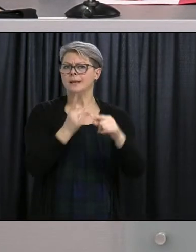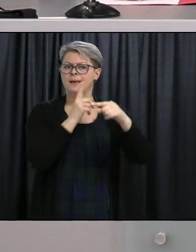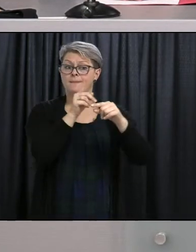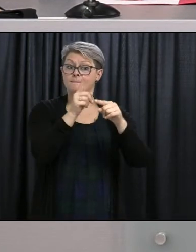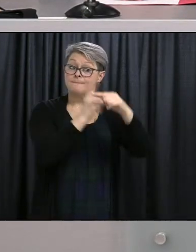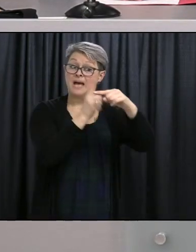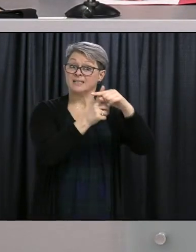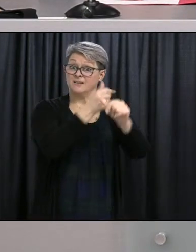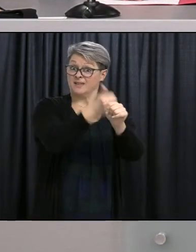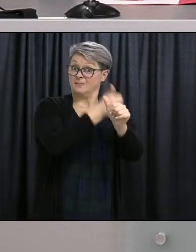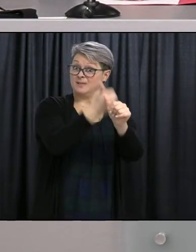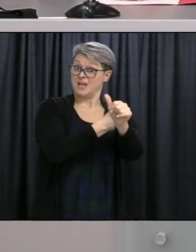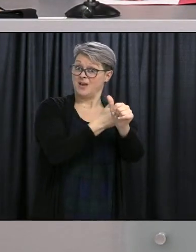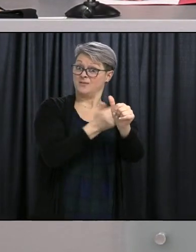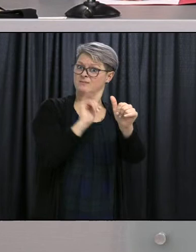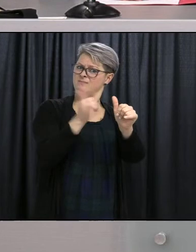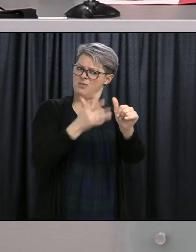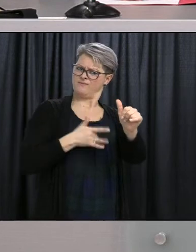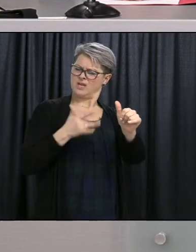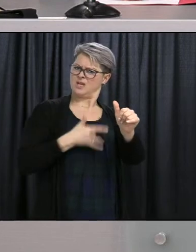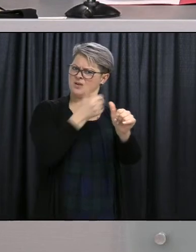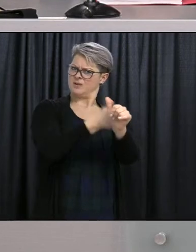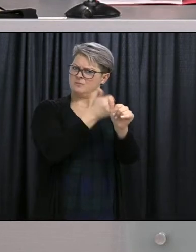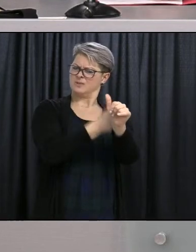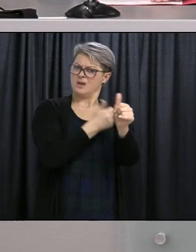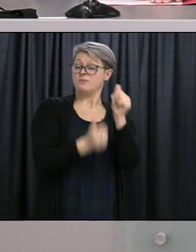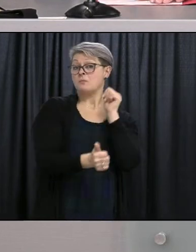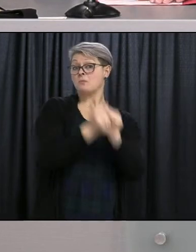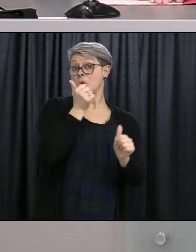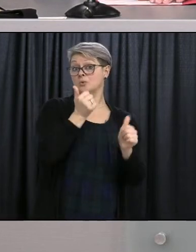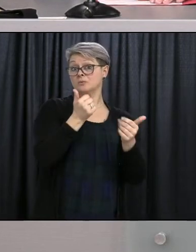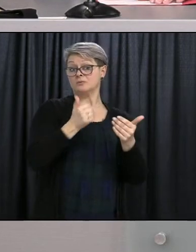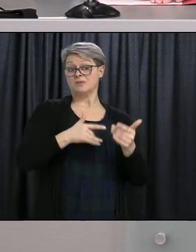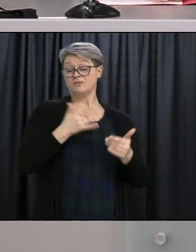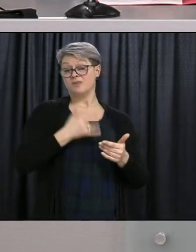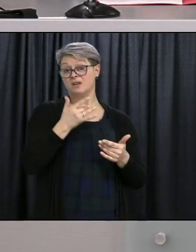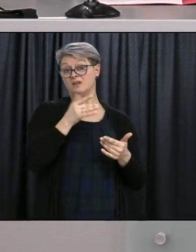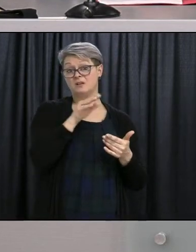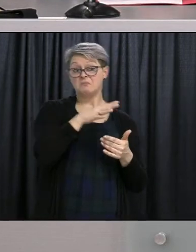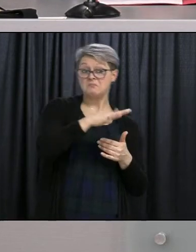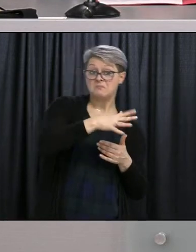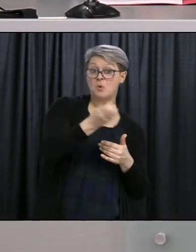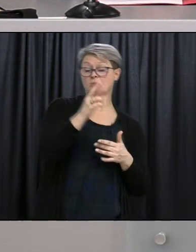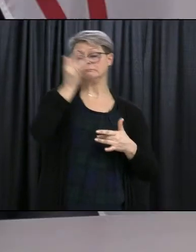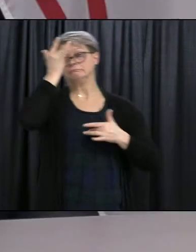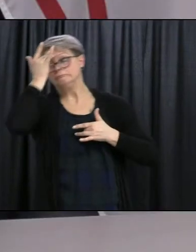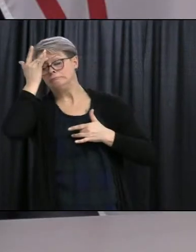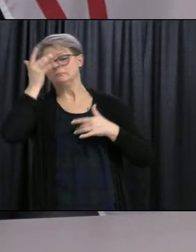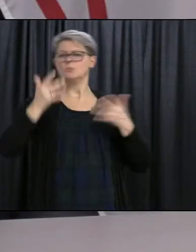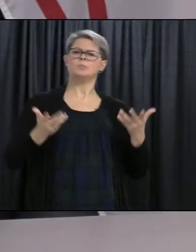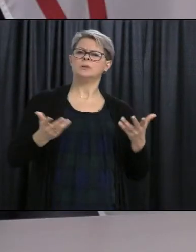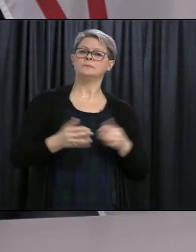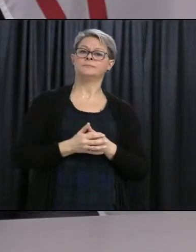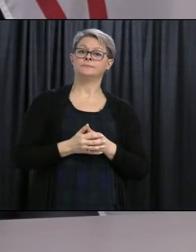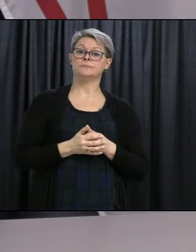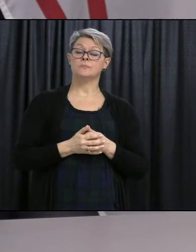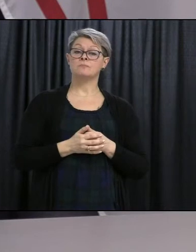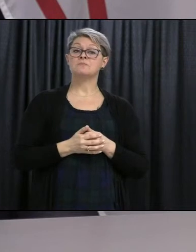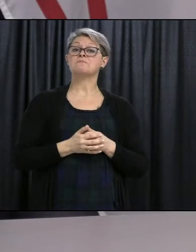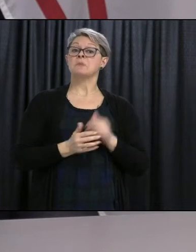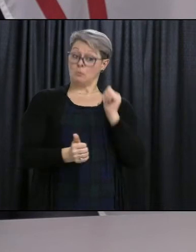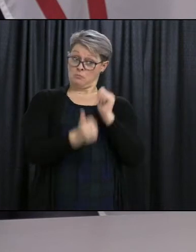their symptoms mostly mild? Are they hanging in there? I think for the most part, what we've been finding is that they